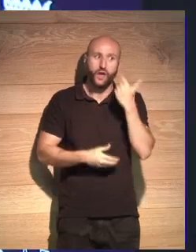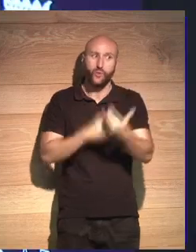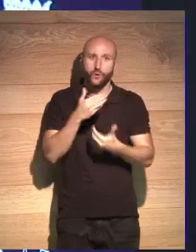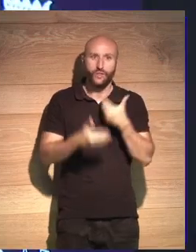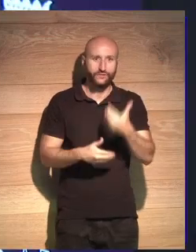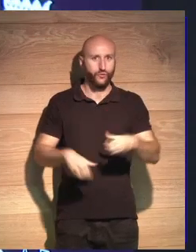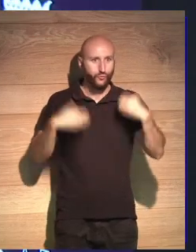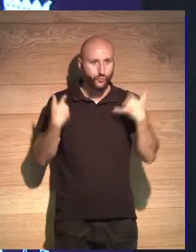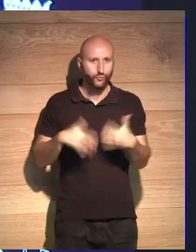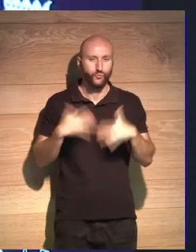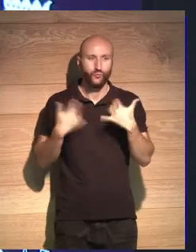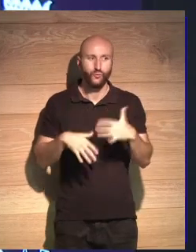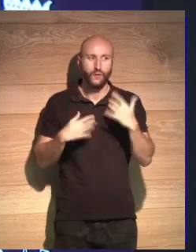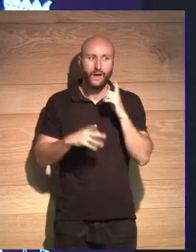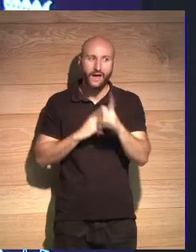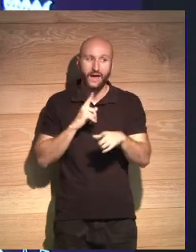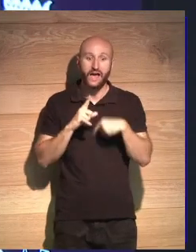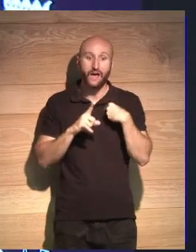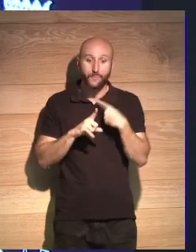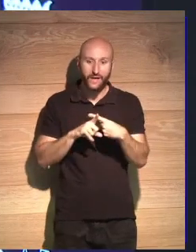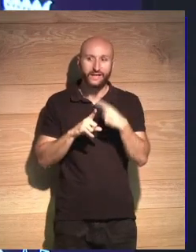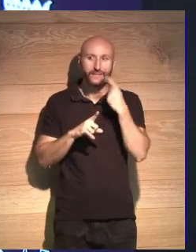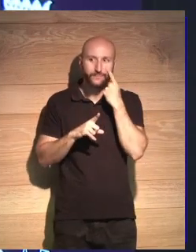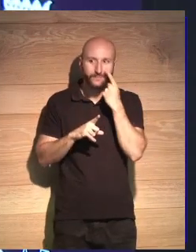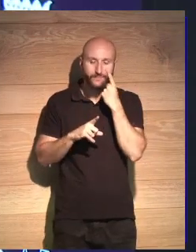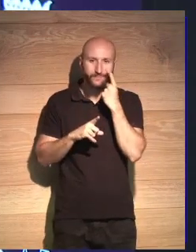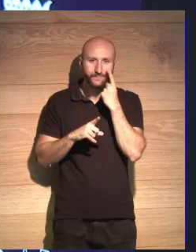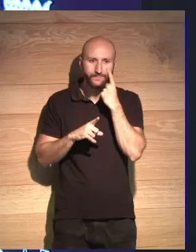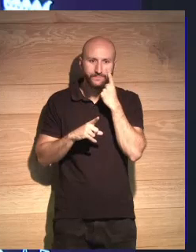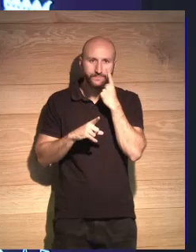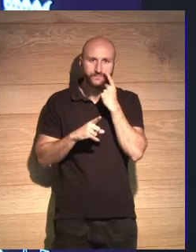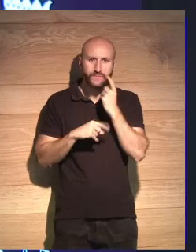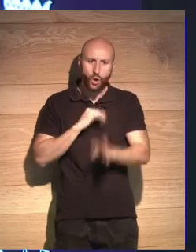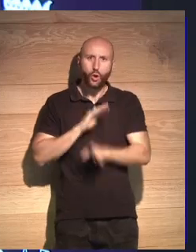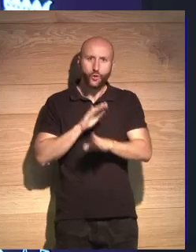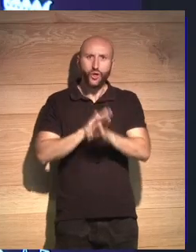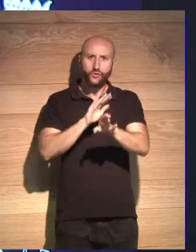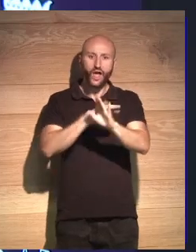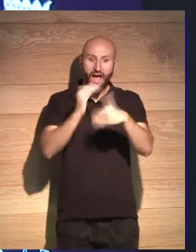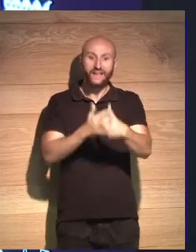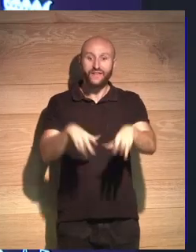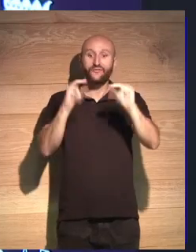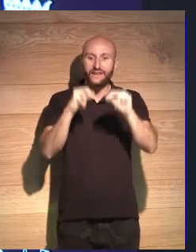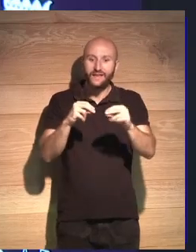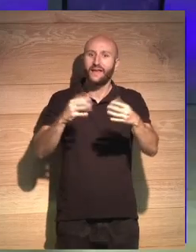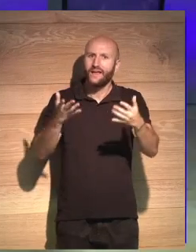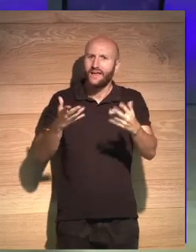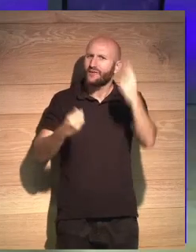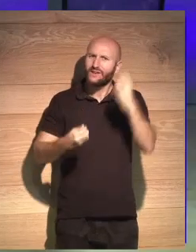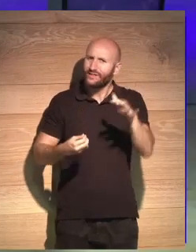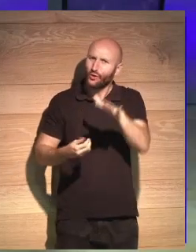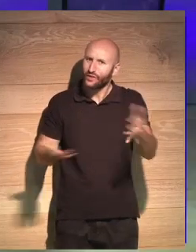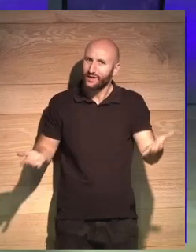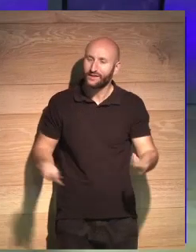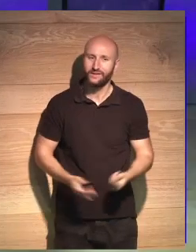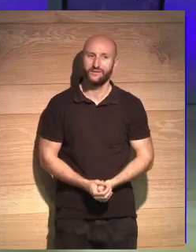of brain-hand coordination. So what's this process, and how about this,